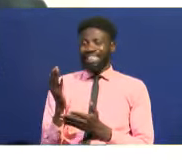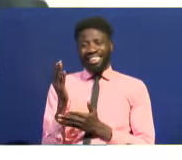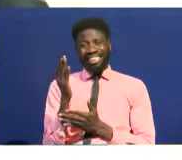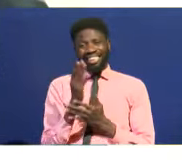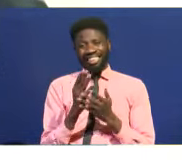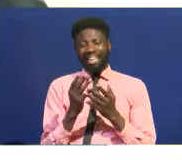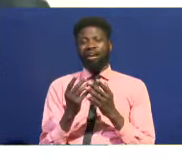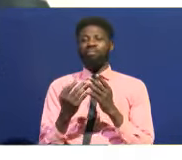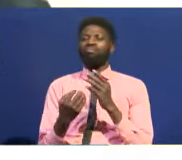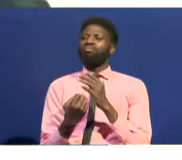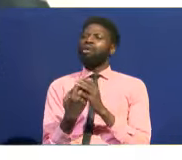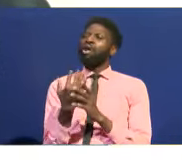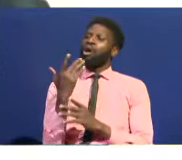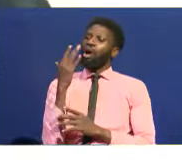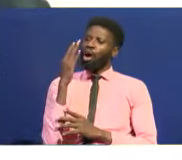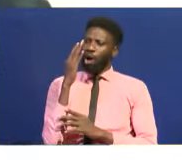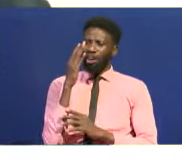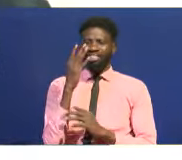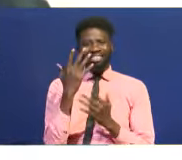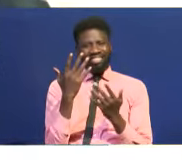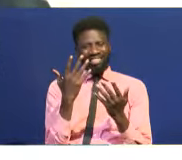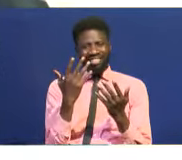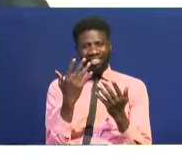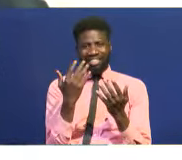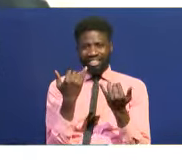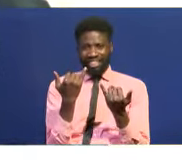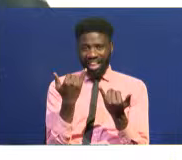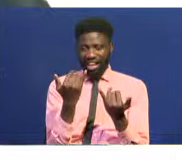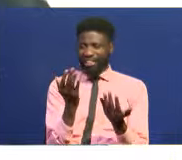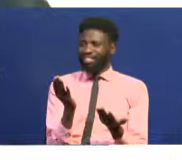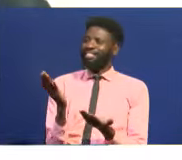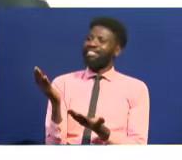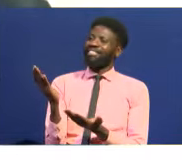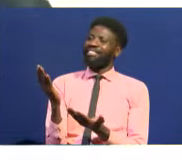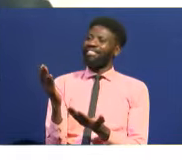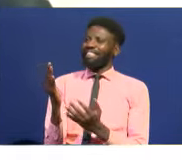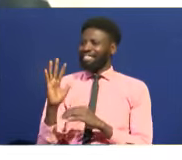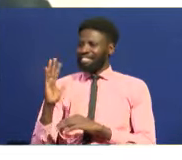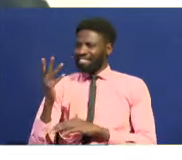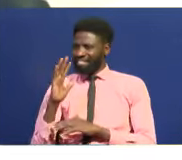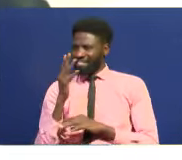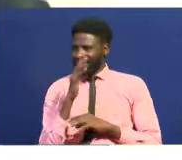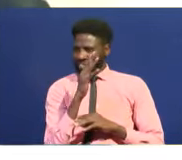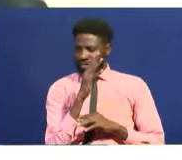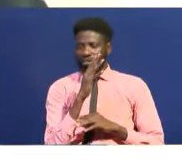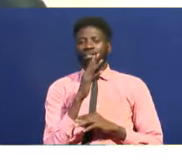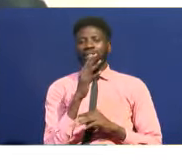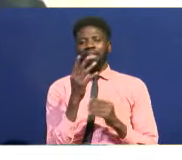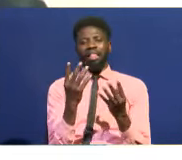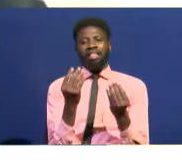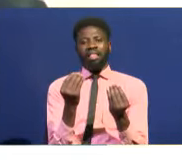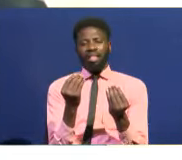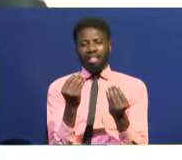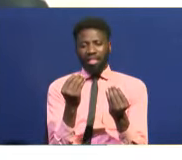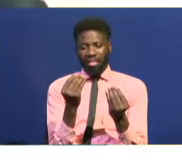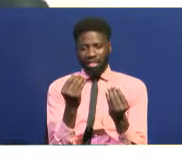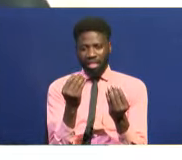bushy. And you know that with bushy places, it can turn to be hiding places